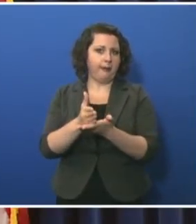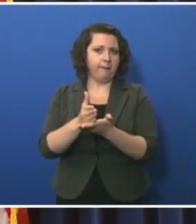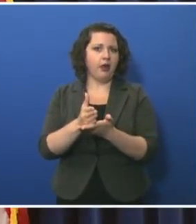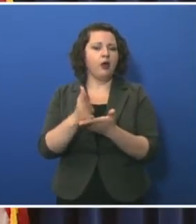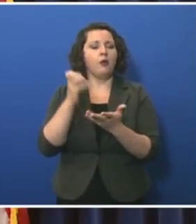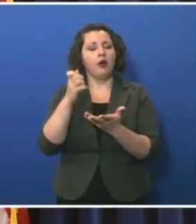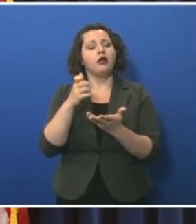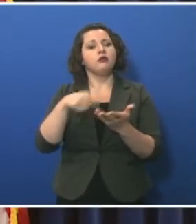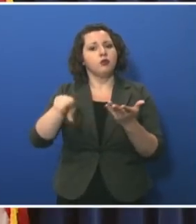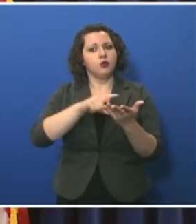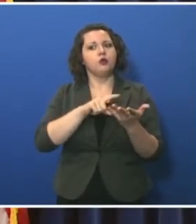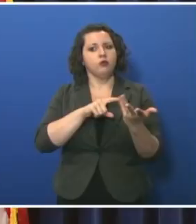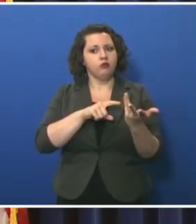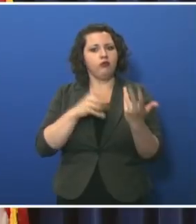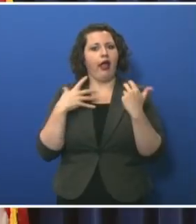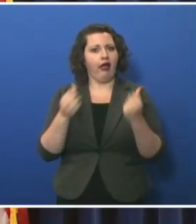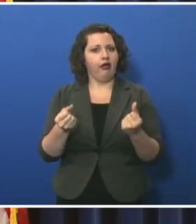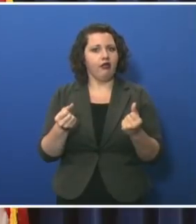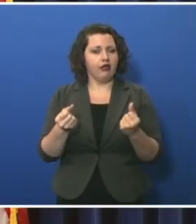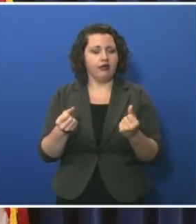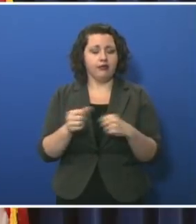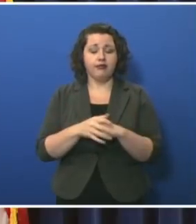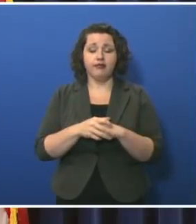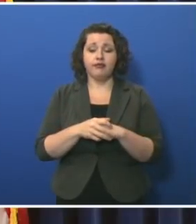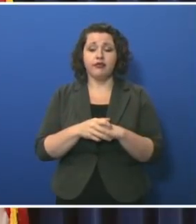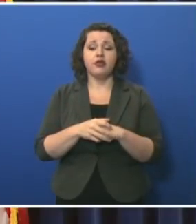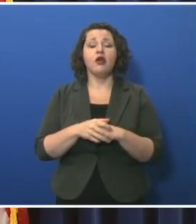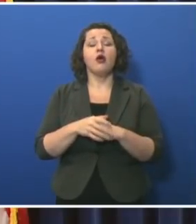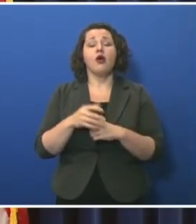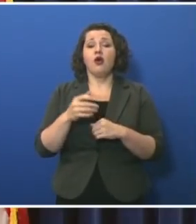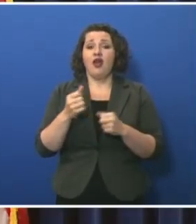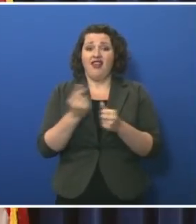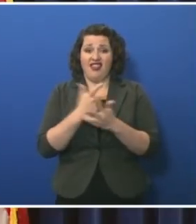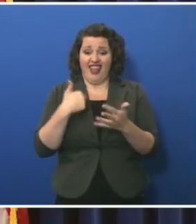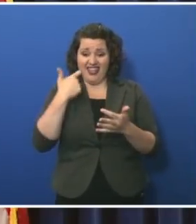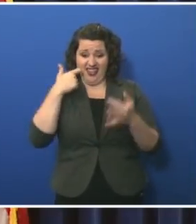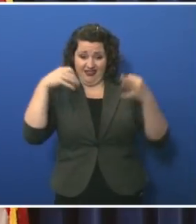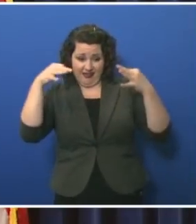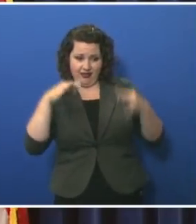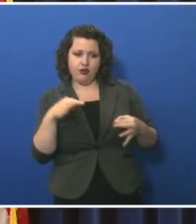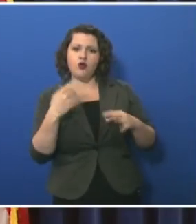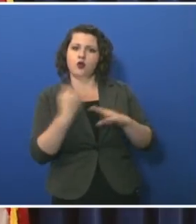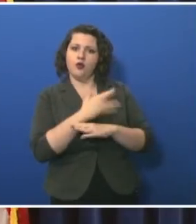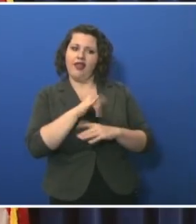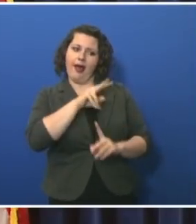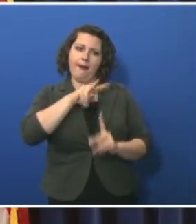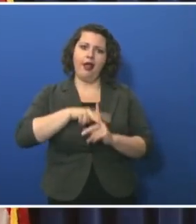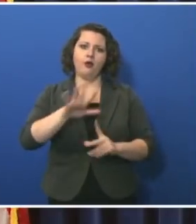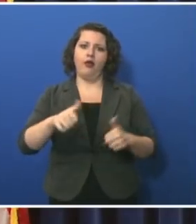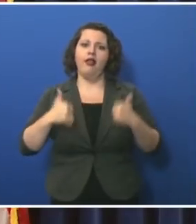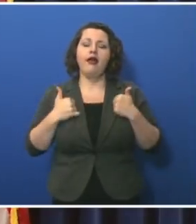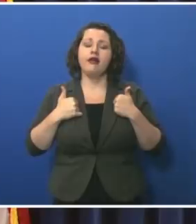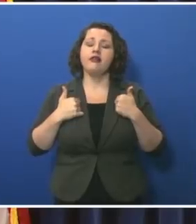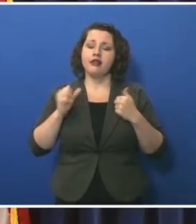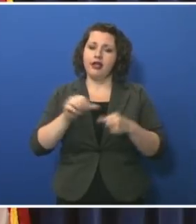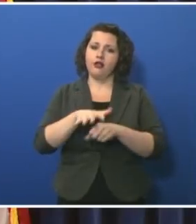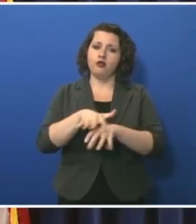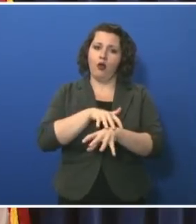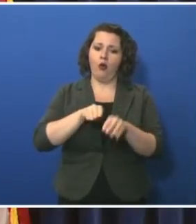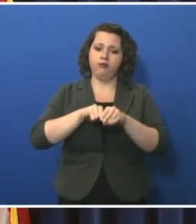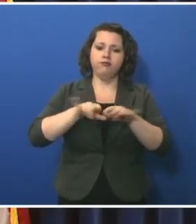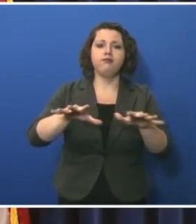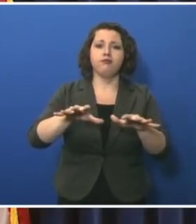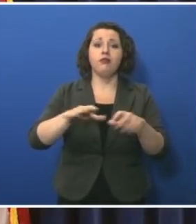healthy. I encourage everyone to use the practices that I've described to help slow the spread of COVID-19. And these kinds